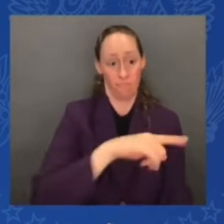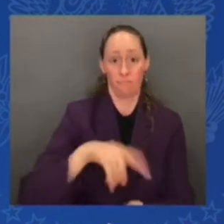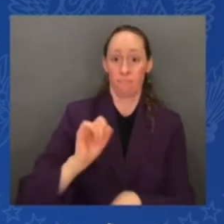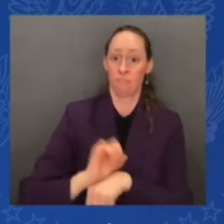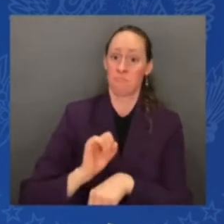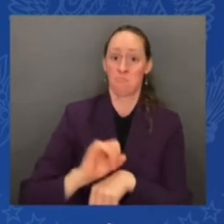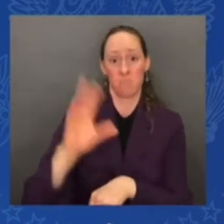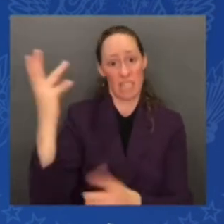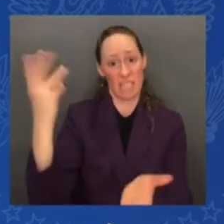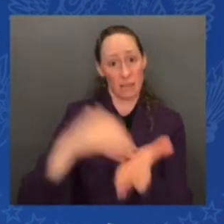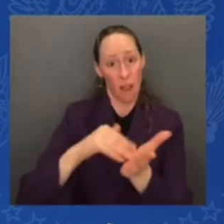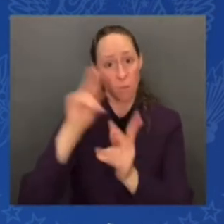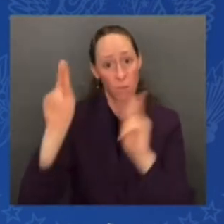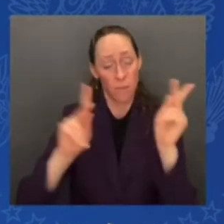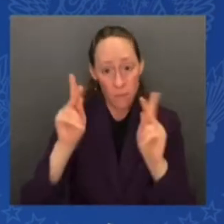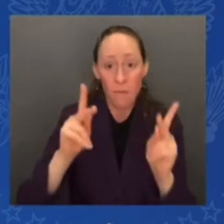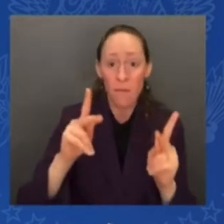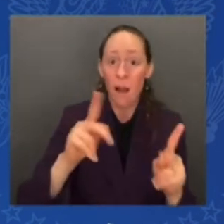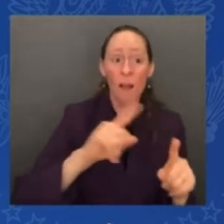happen.